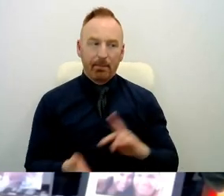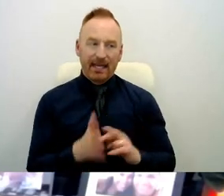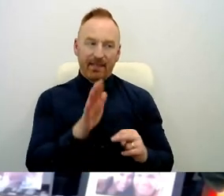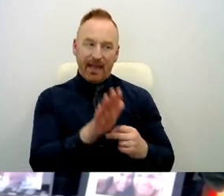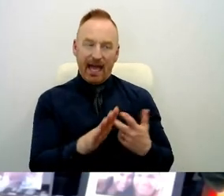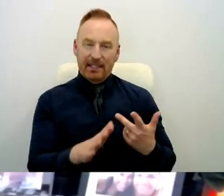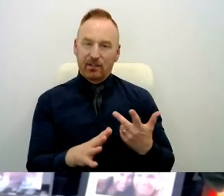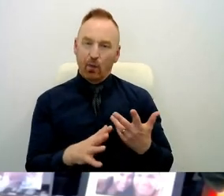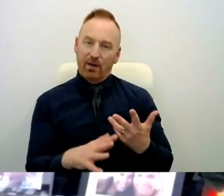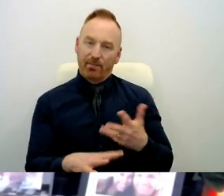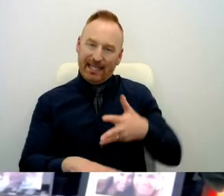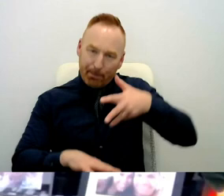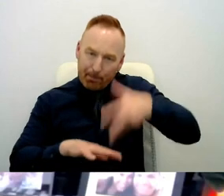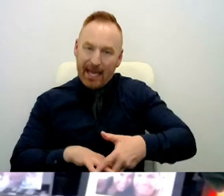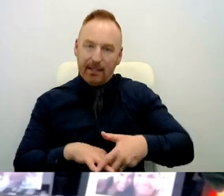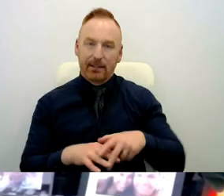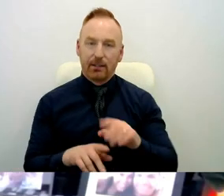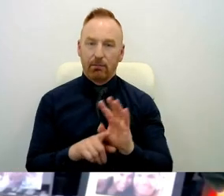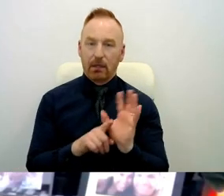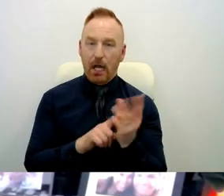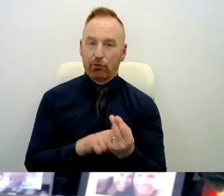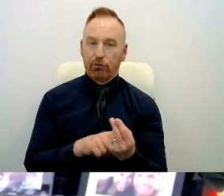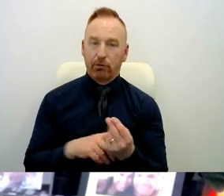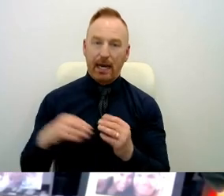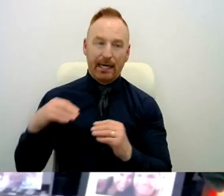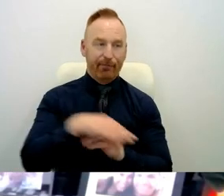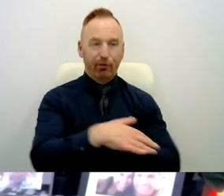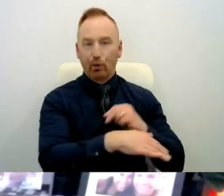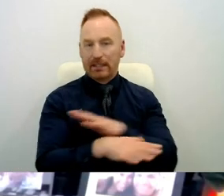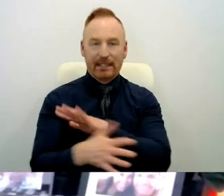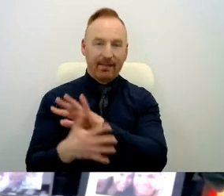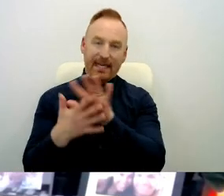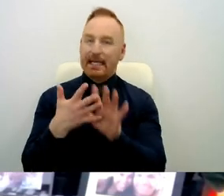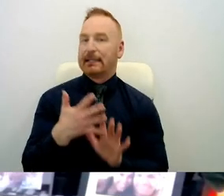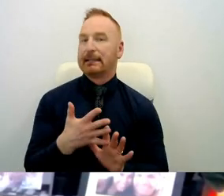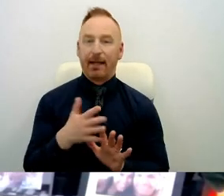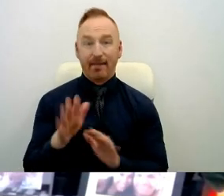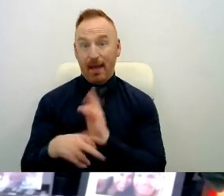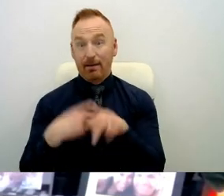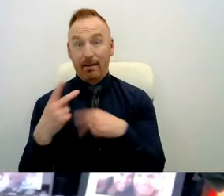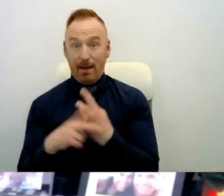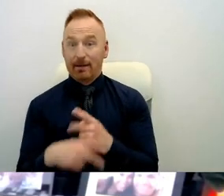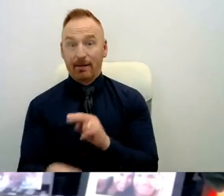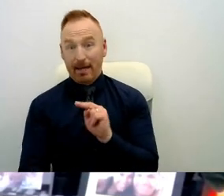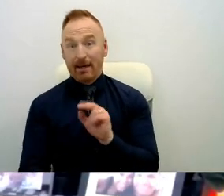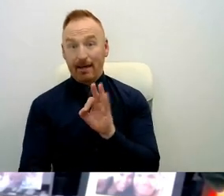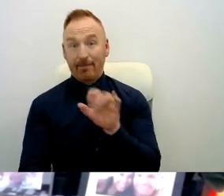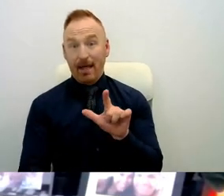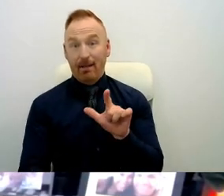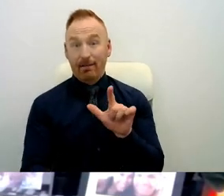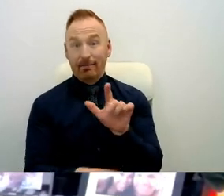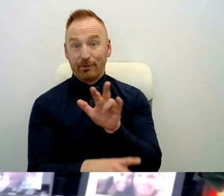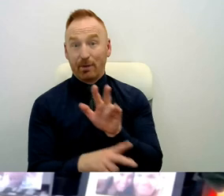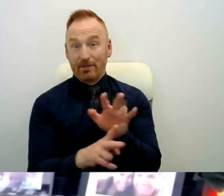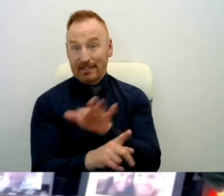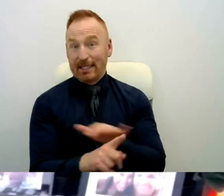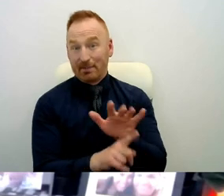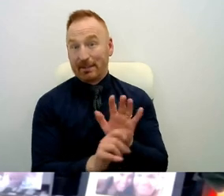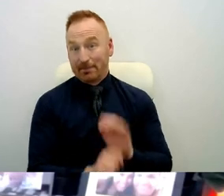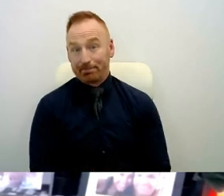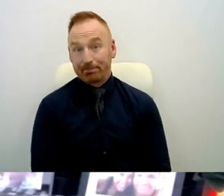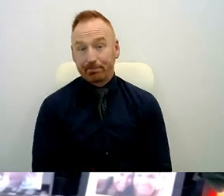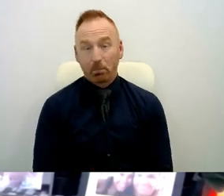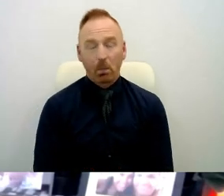it's been, as I said earlier, baked into our culture, and it influences all kinds of things, including these types of assessments.